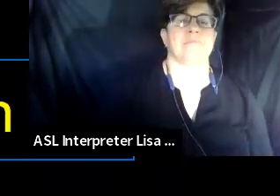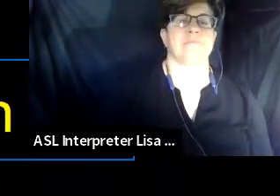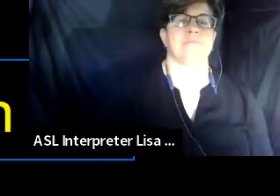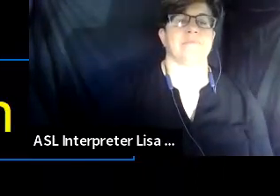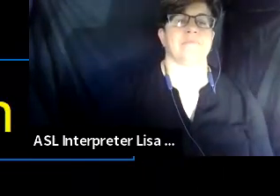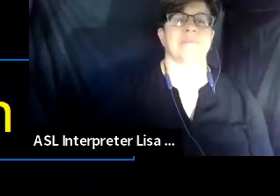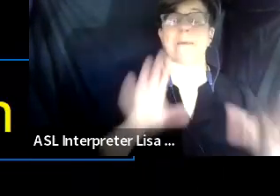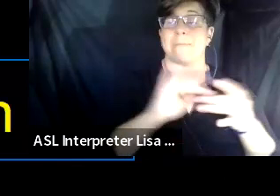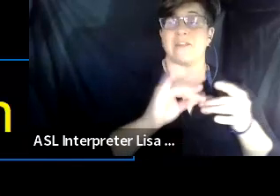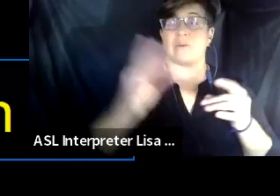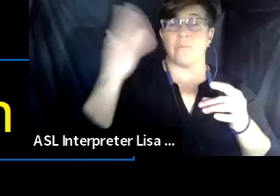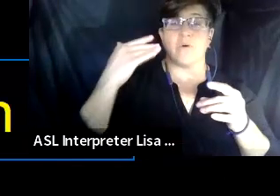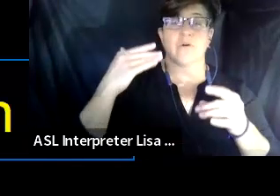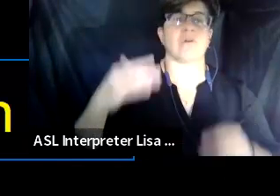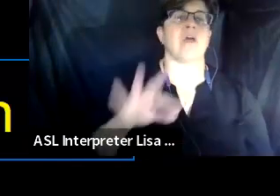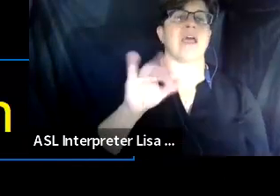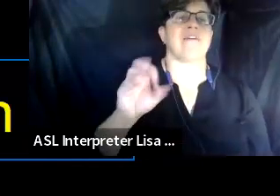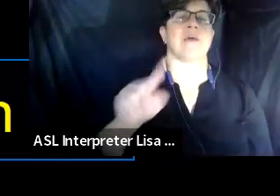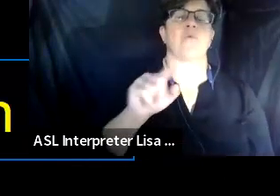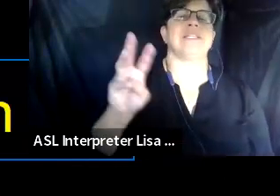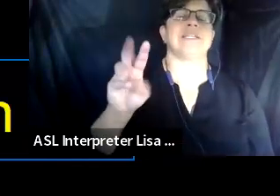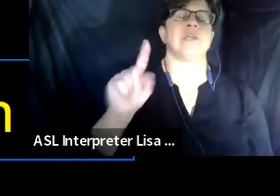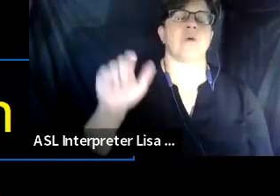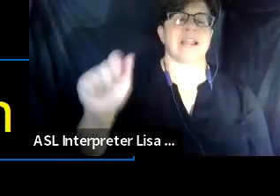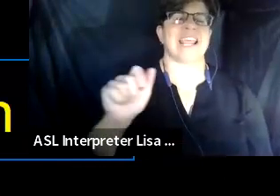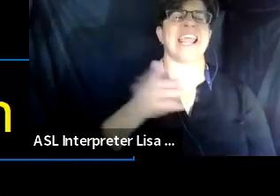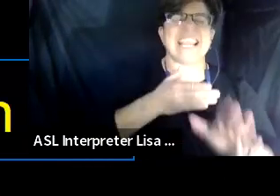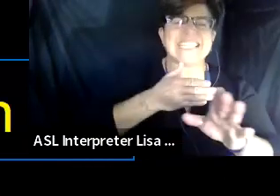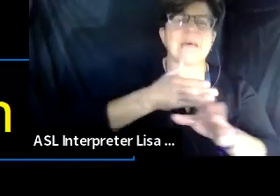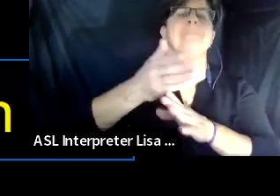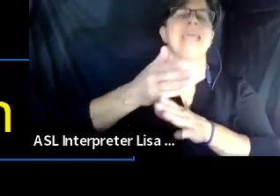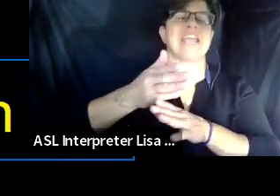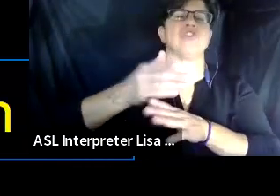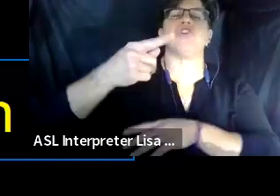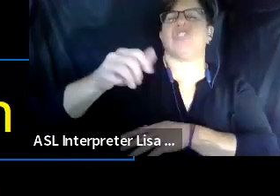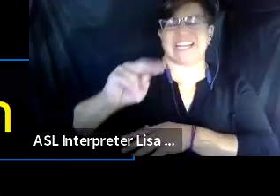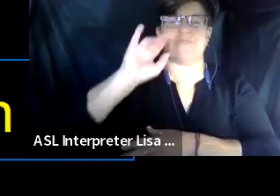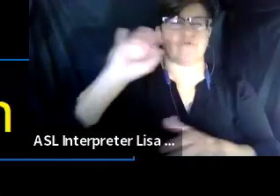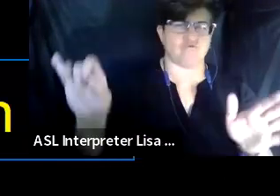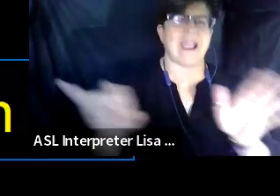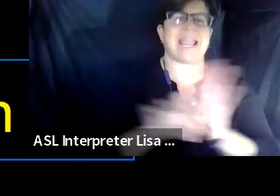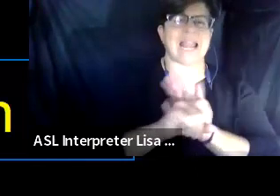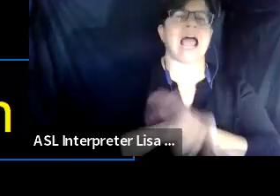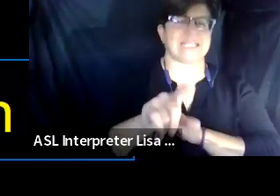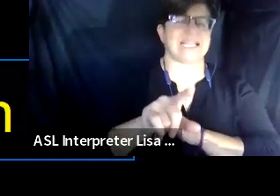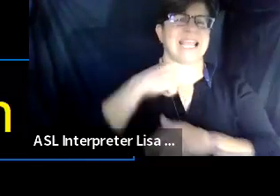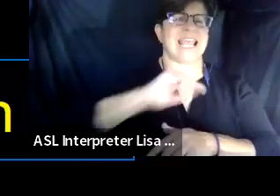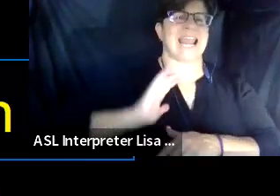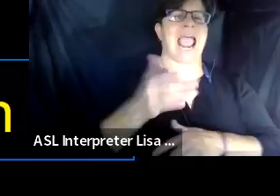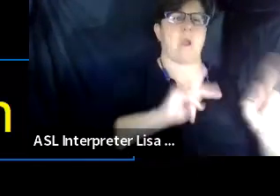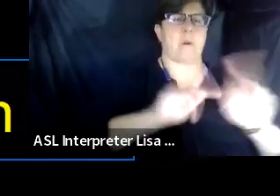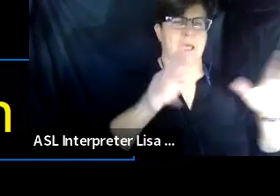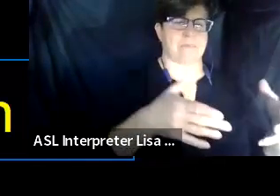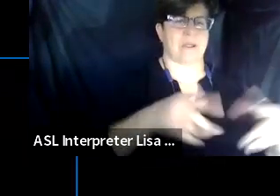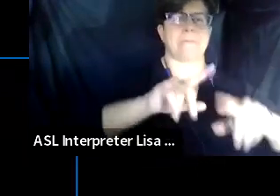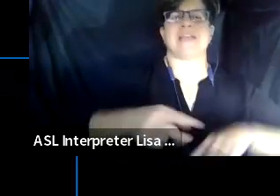mentioned before, FAM161A is the major gene for retinitis pigmentosa in our population, mainly due to 2 different